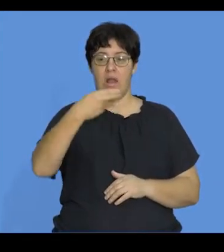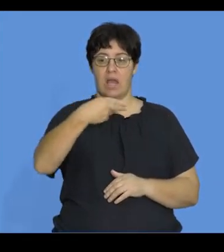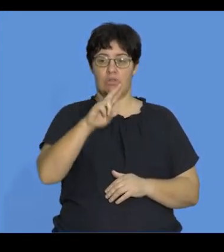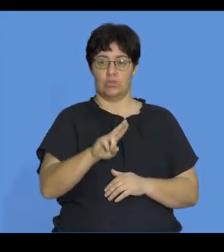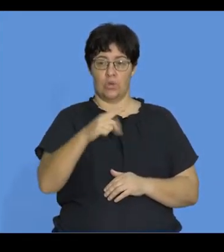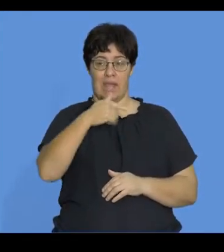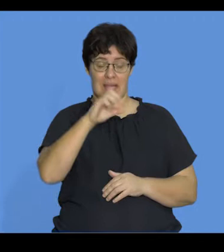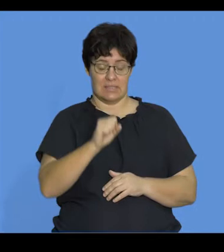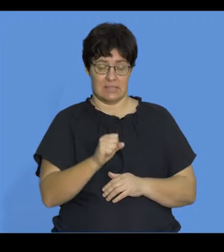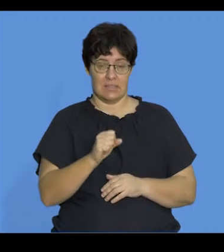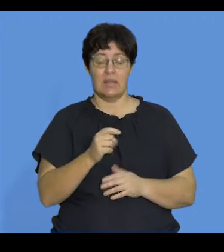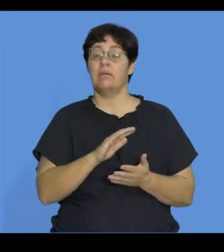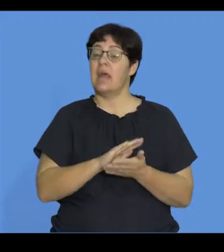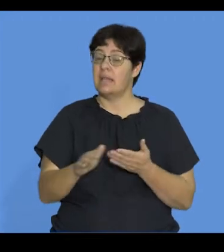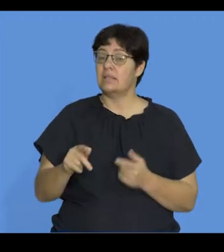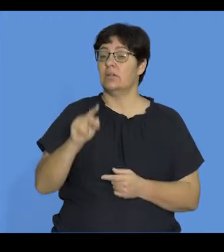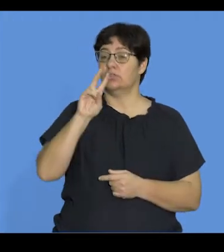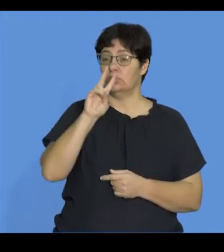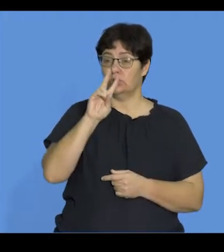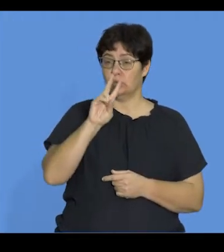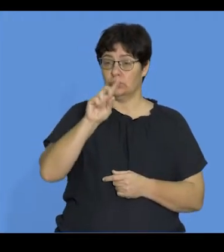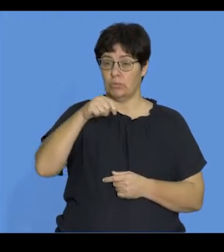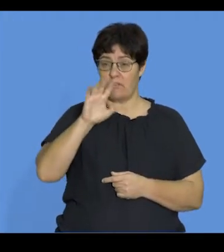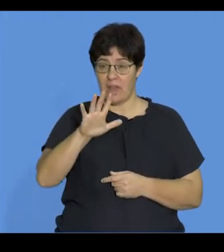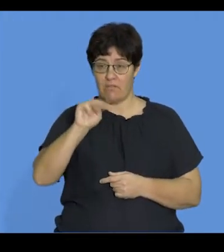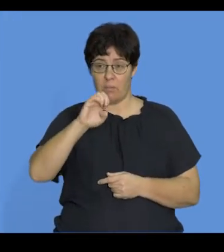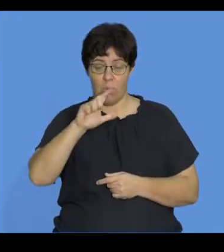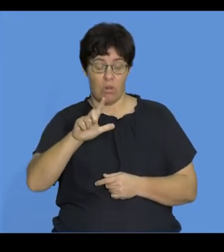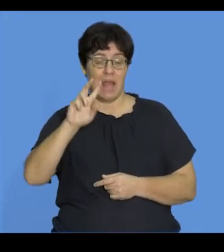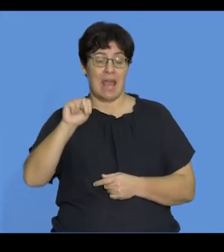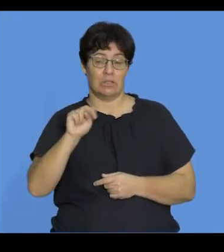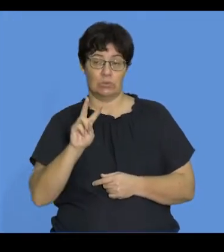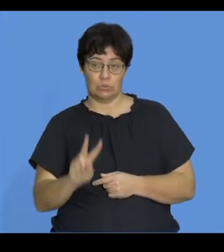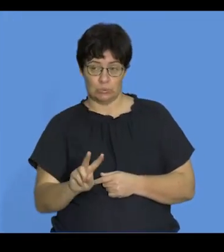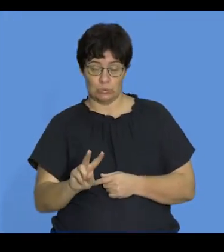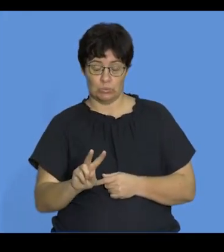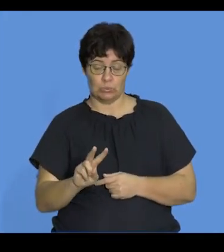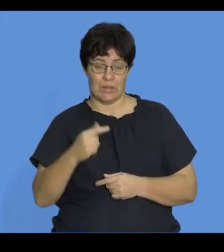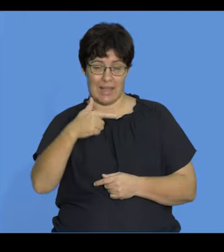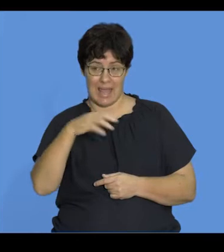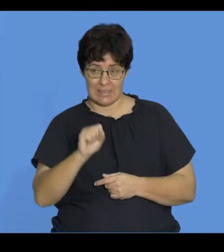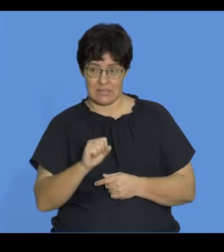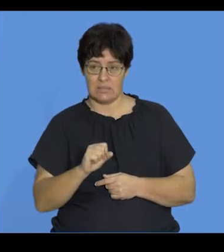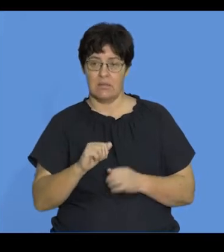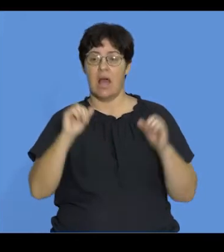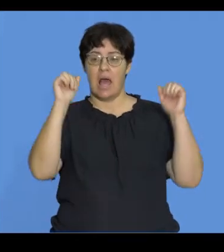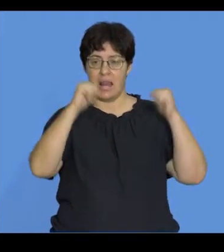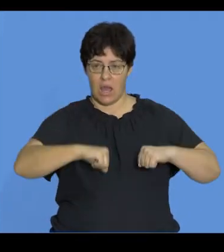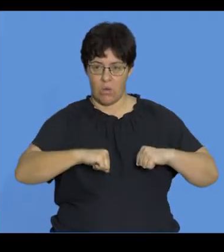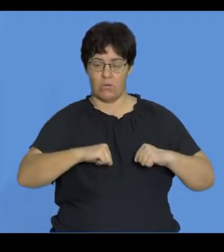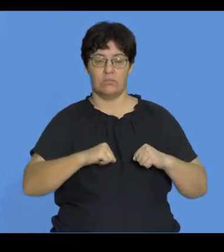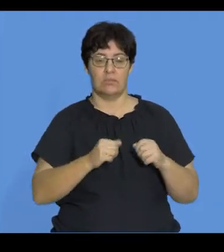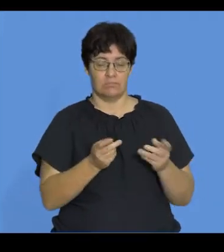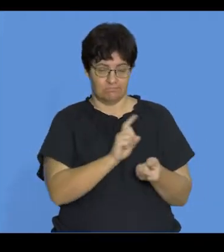and 2.5 moles of nitrogen gas. Okay, these are the two reactants. They are allowed to react to form